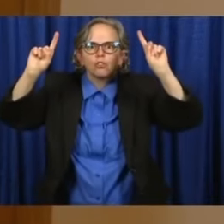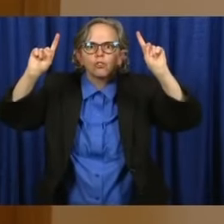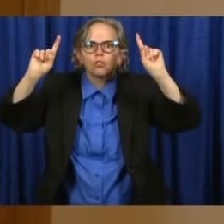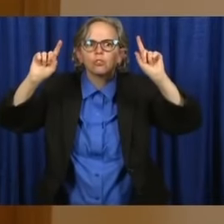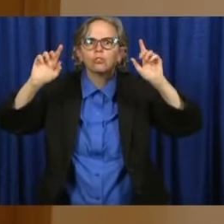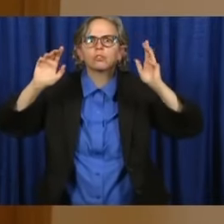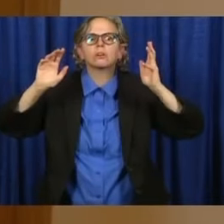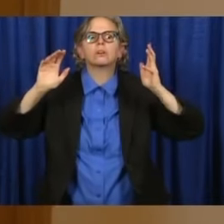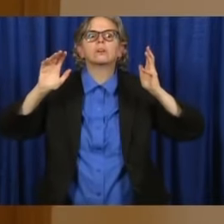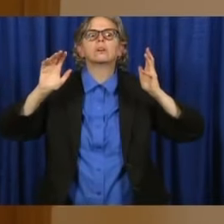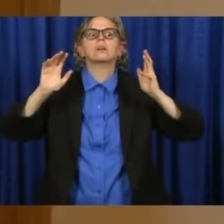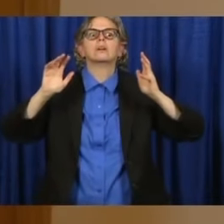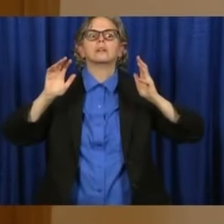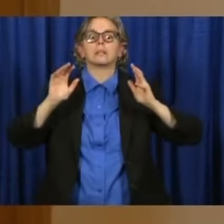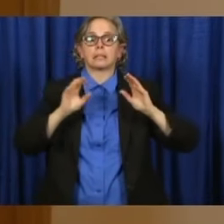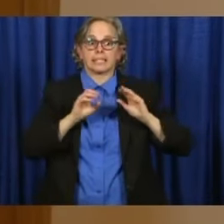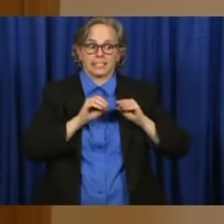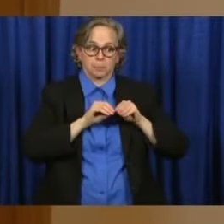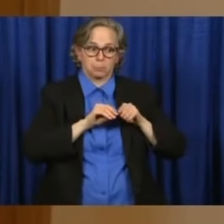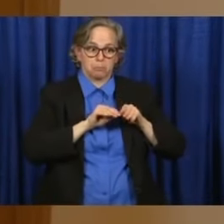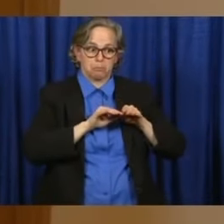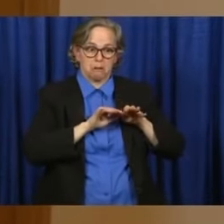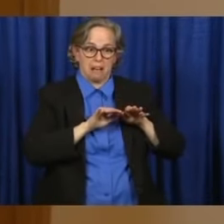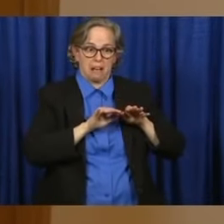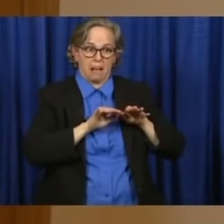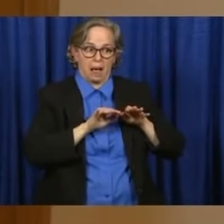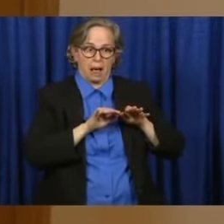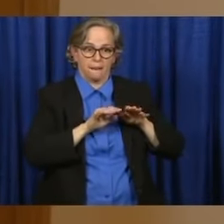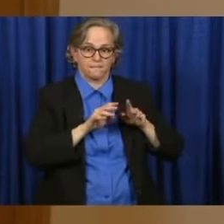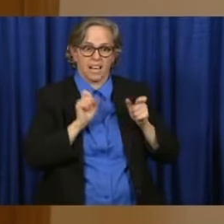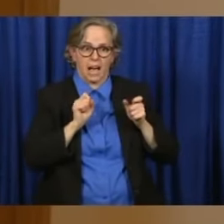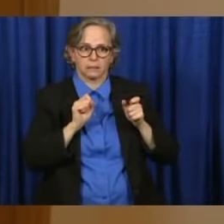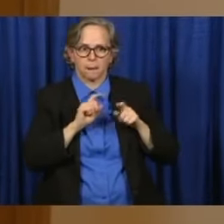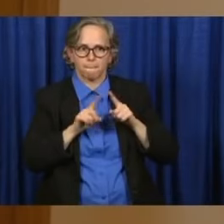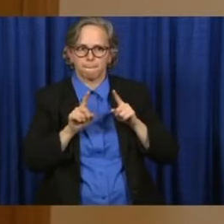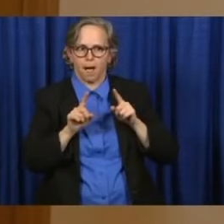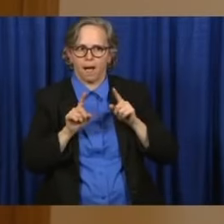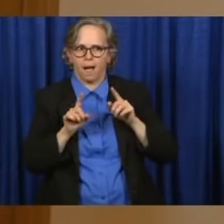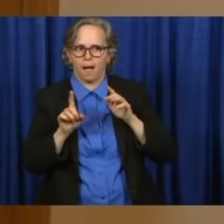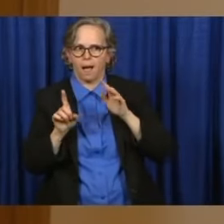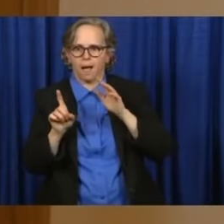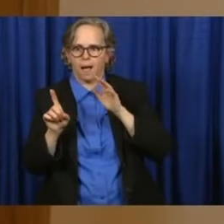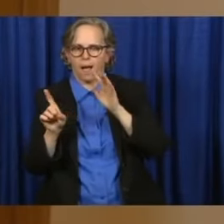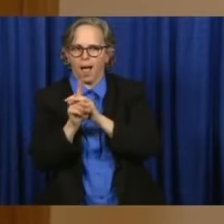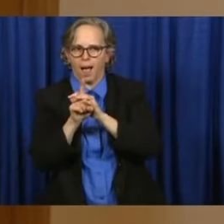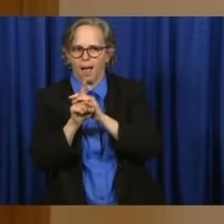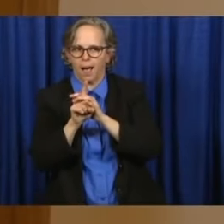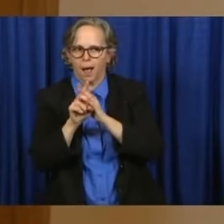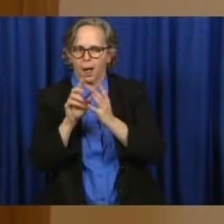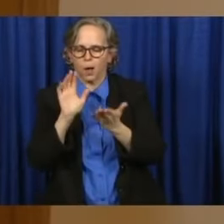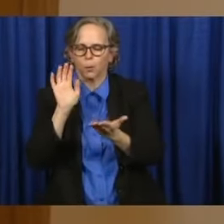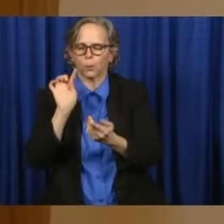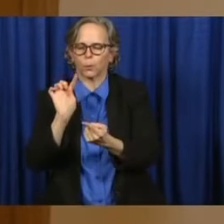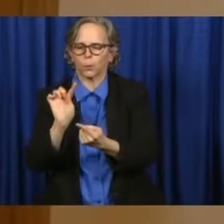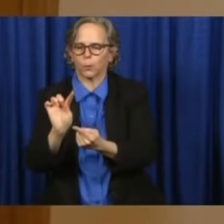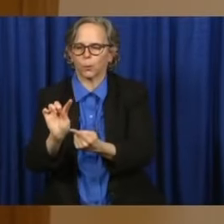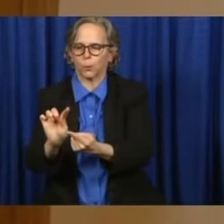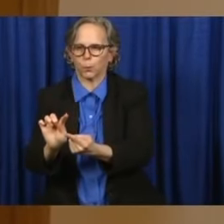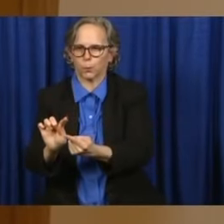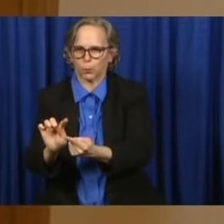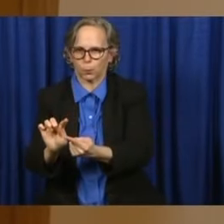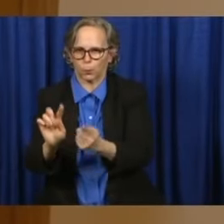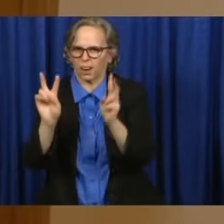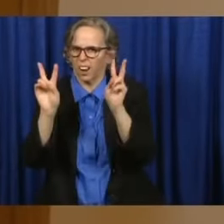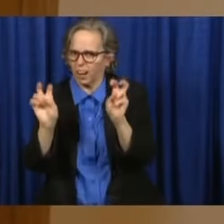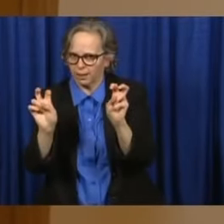it makes itself known slowly." And if you remember, we talked about being Chicken Little on the front end of this, and